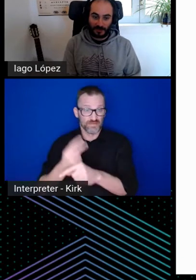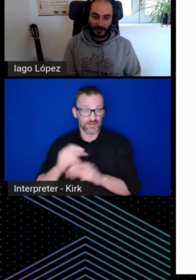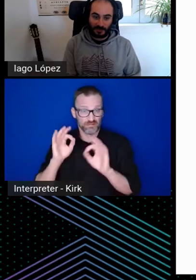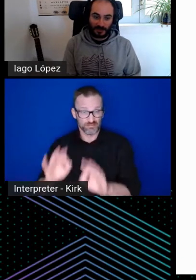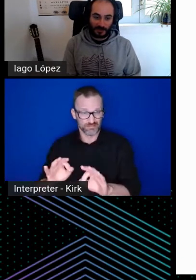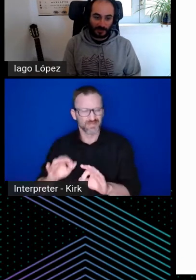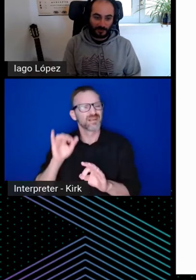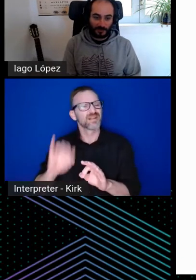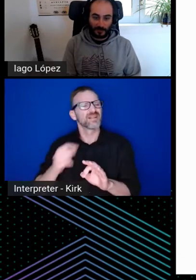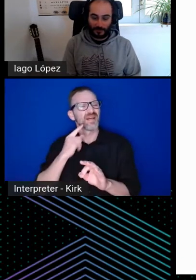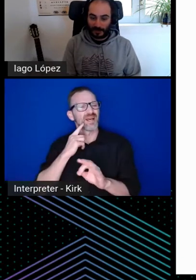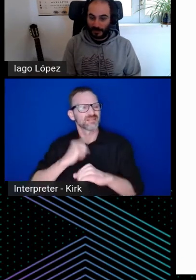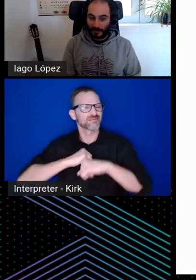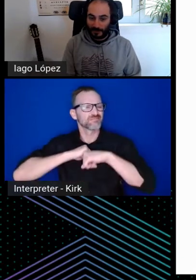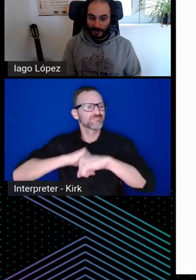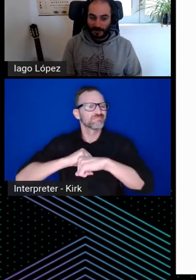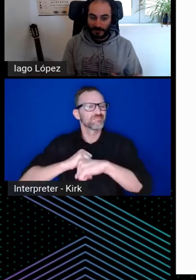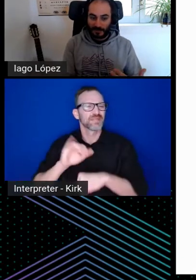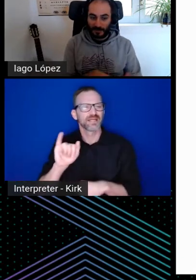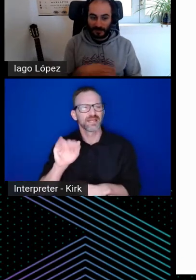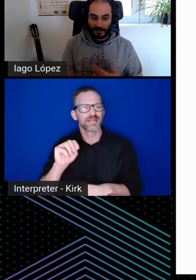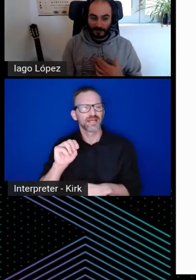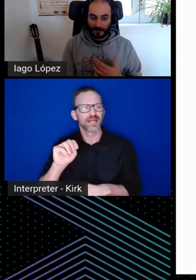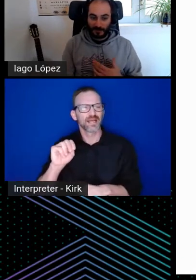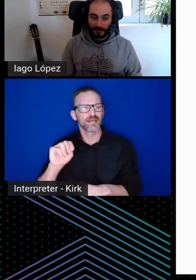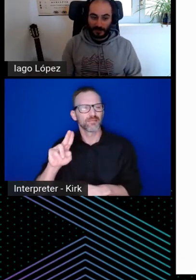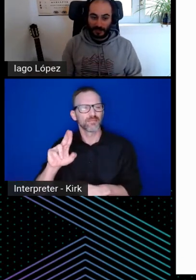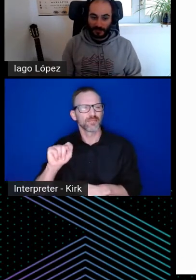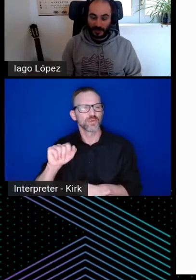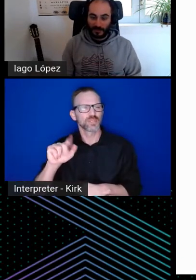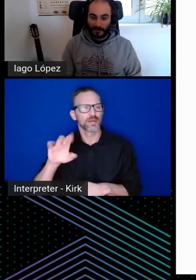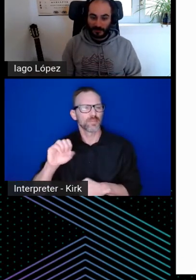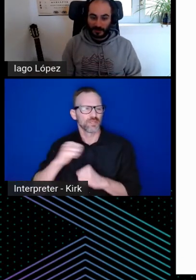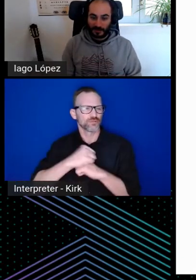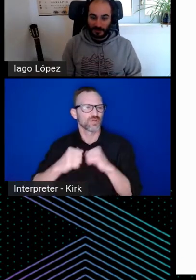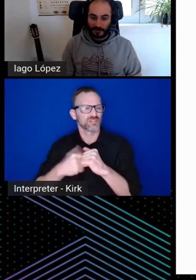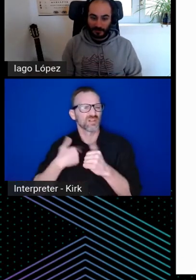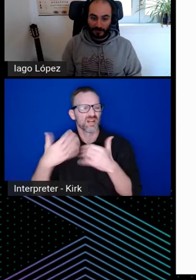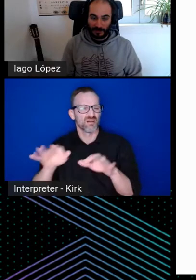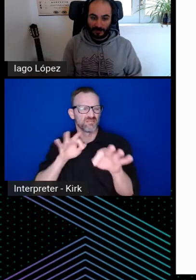infrastructure approach that I was talking about before. This is in contrast to Cloud Init,